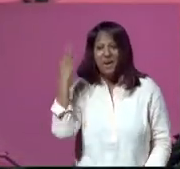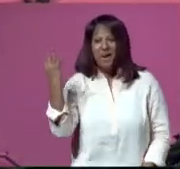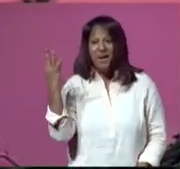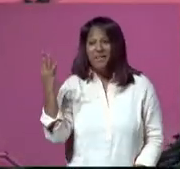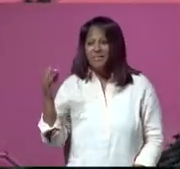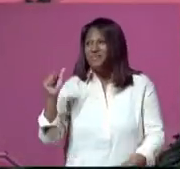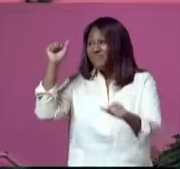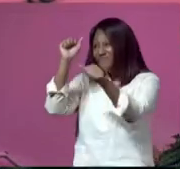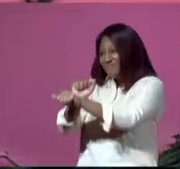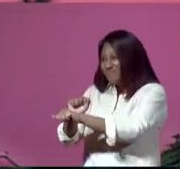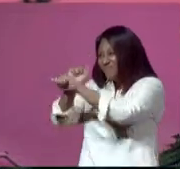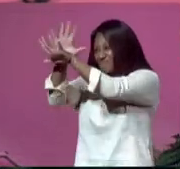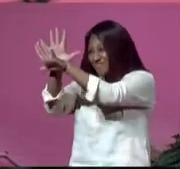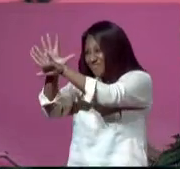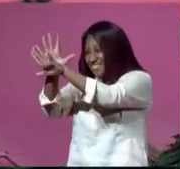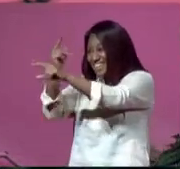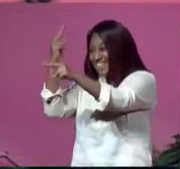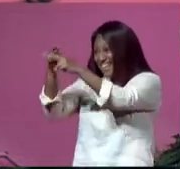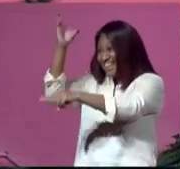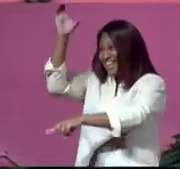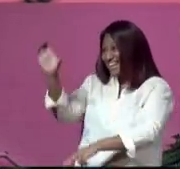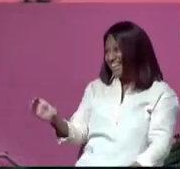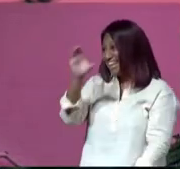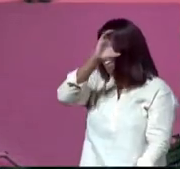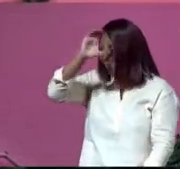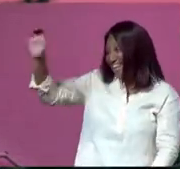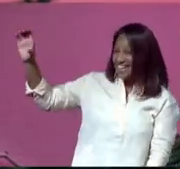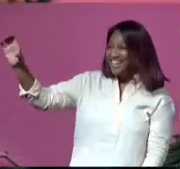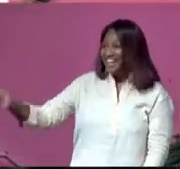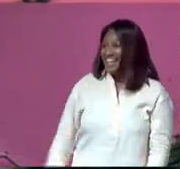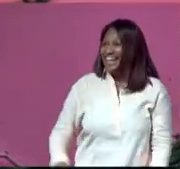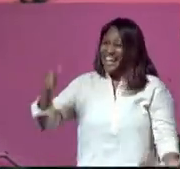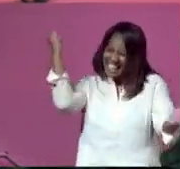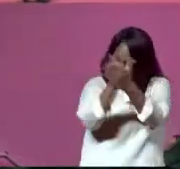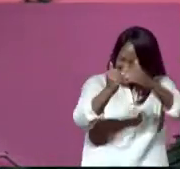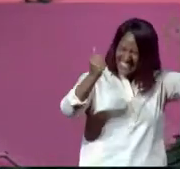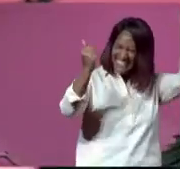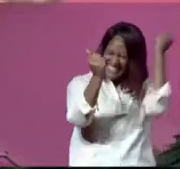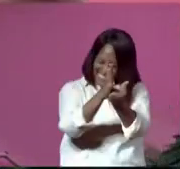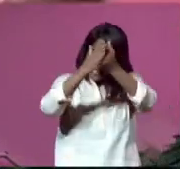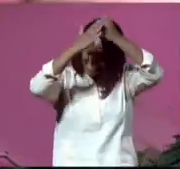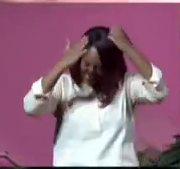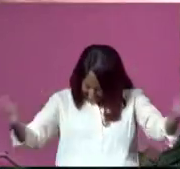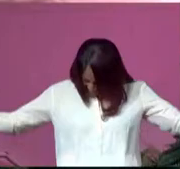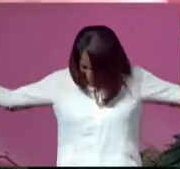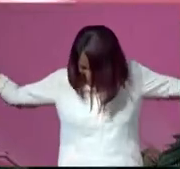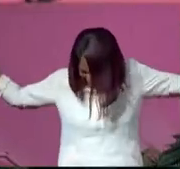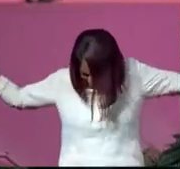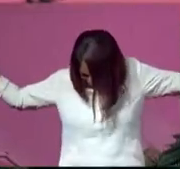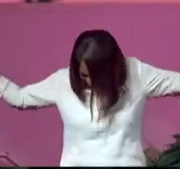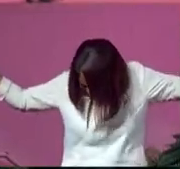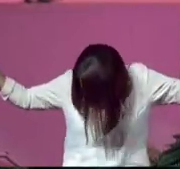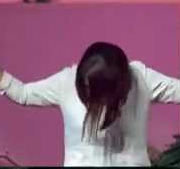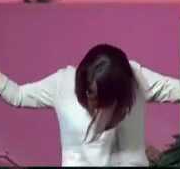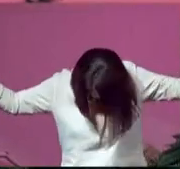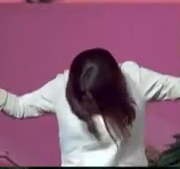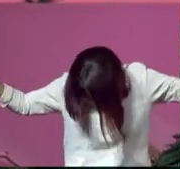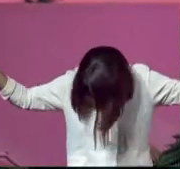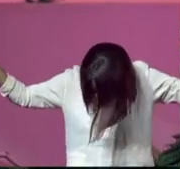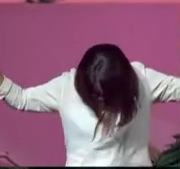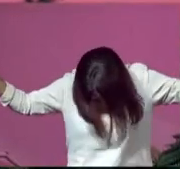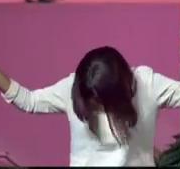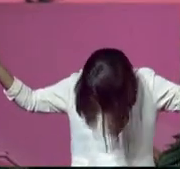hill called Calvary, they hung him high, they stretched him wide,